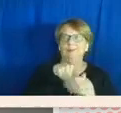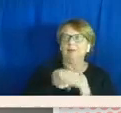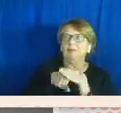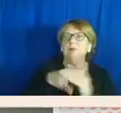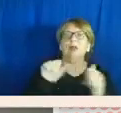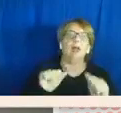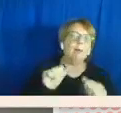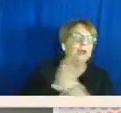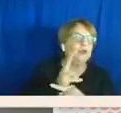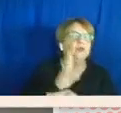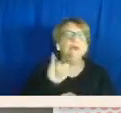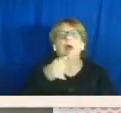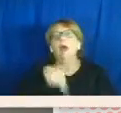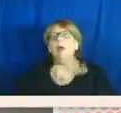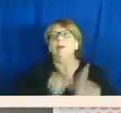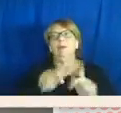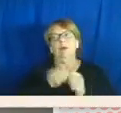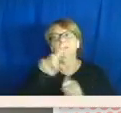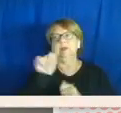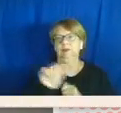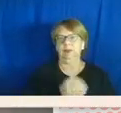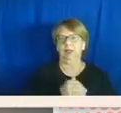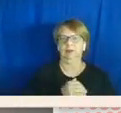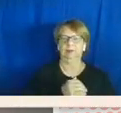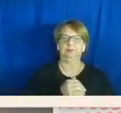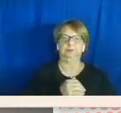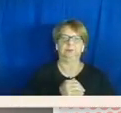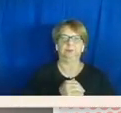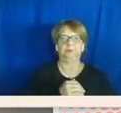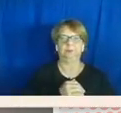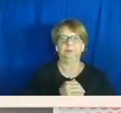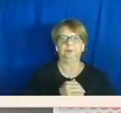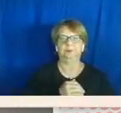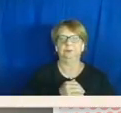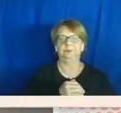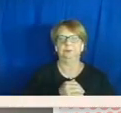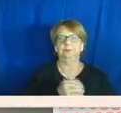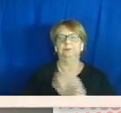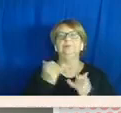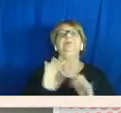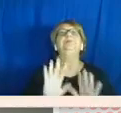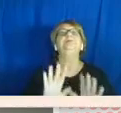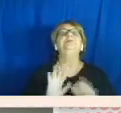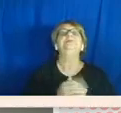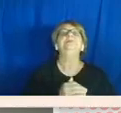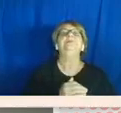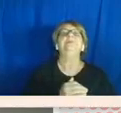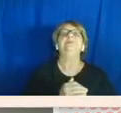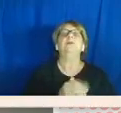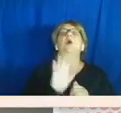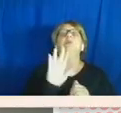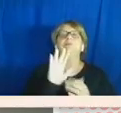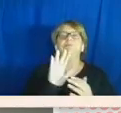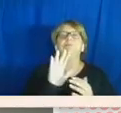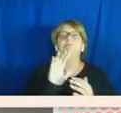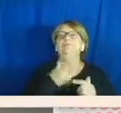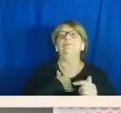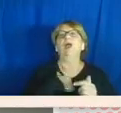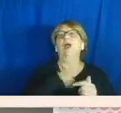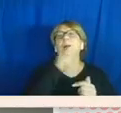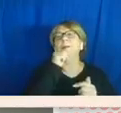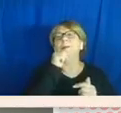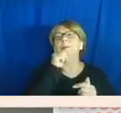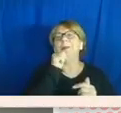with disabilities. Next slide. Now, I'm not, next bullets too, I'm not being Pollyannish.